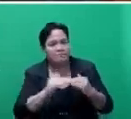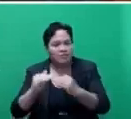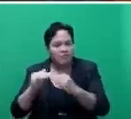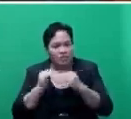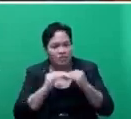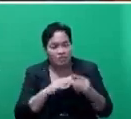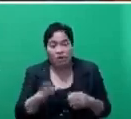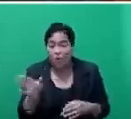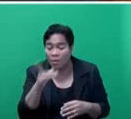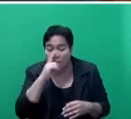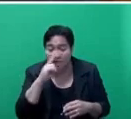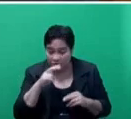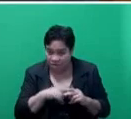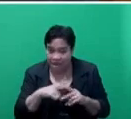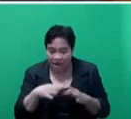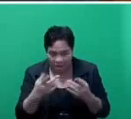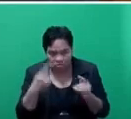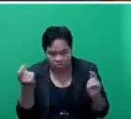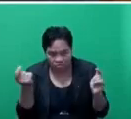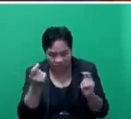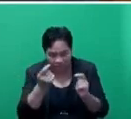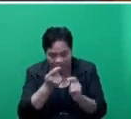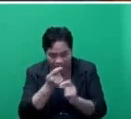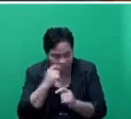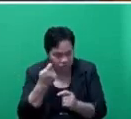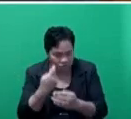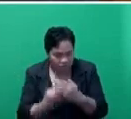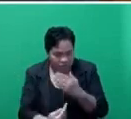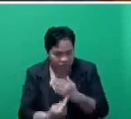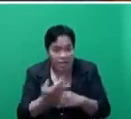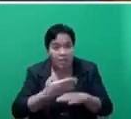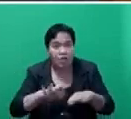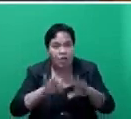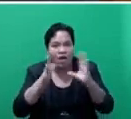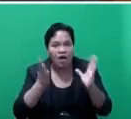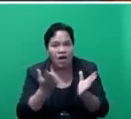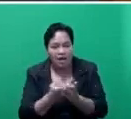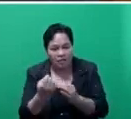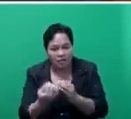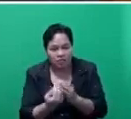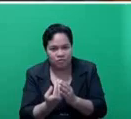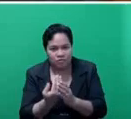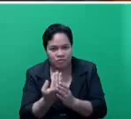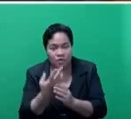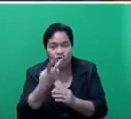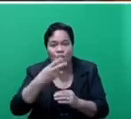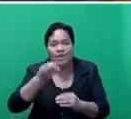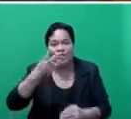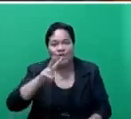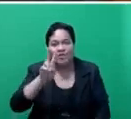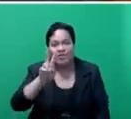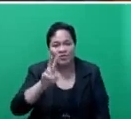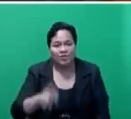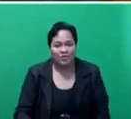of Fiji know that change is coming, that a new world is emerging after 2022. They